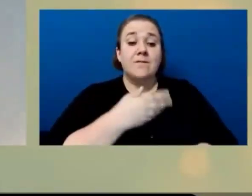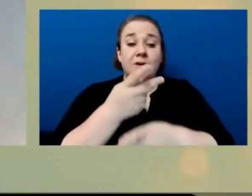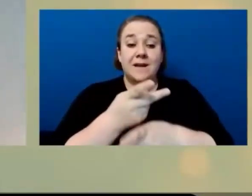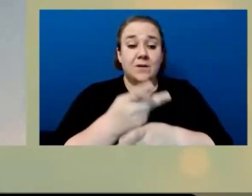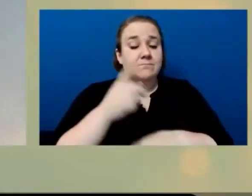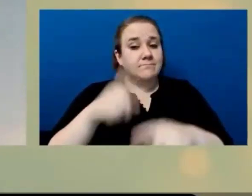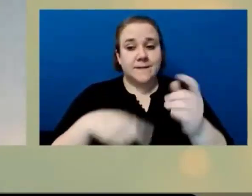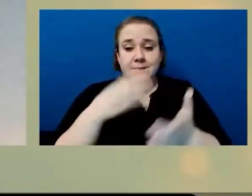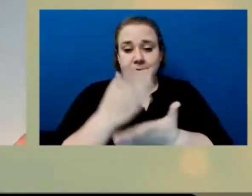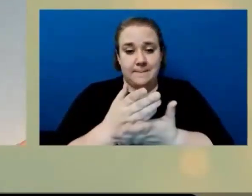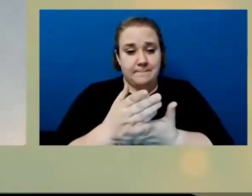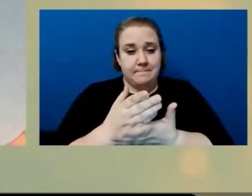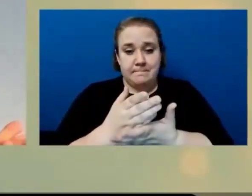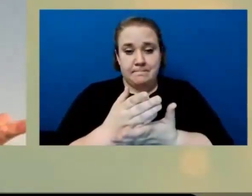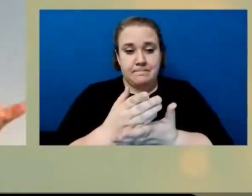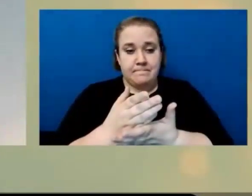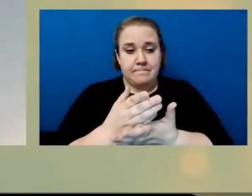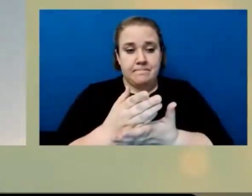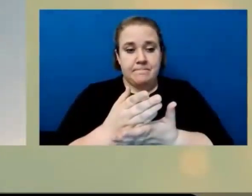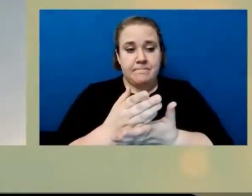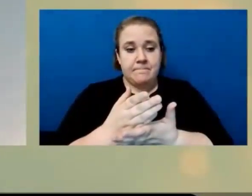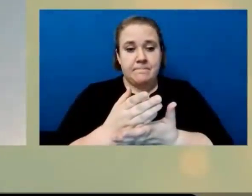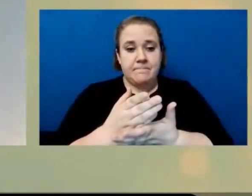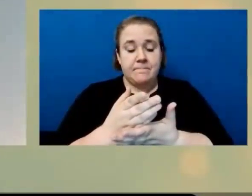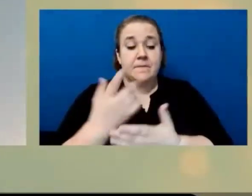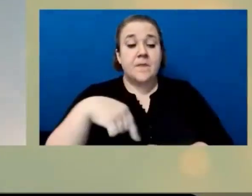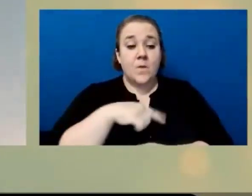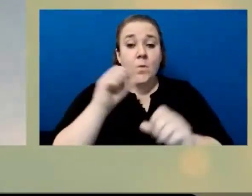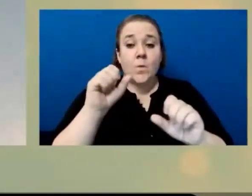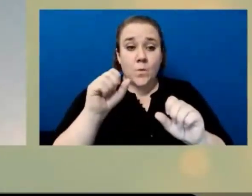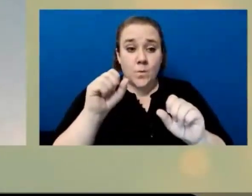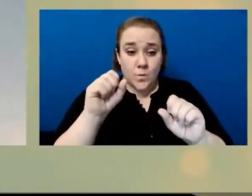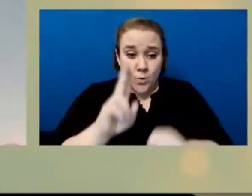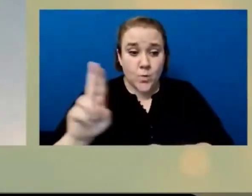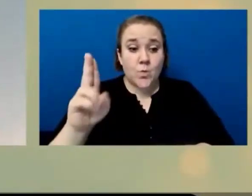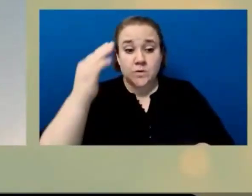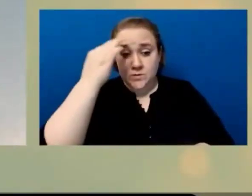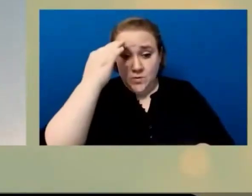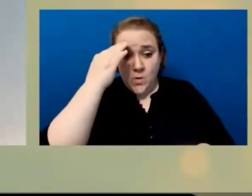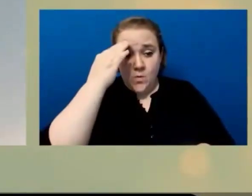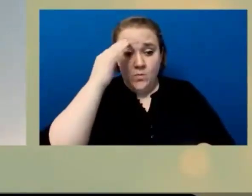it, and we are sustained by it, and there is nothing woven that we need to fear,